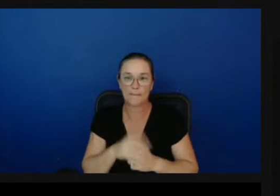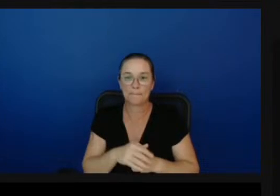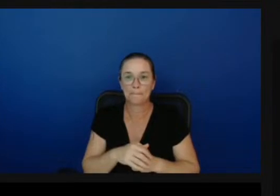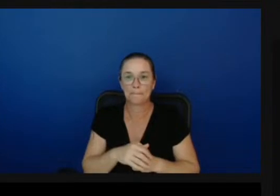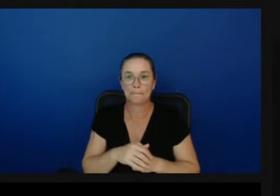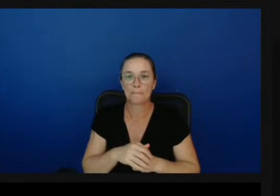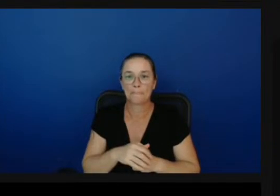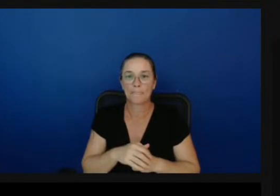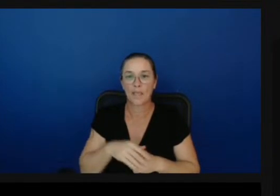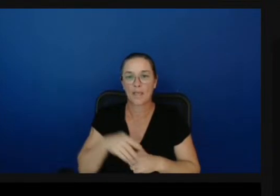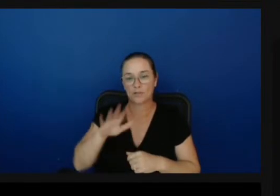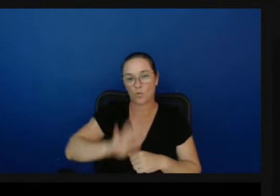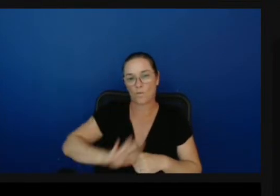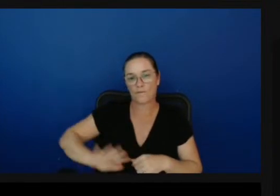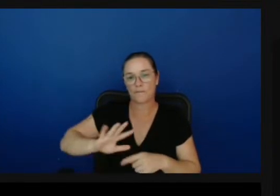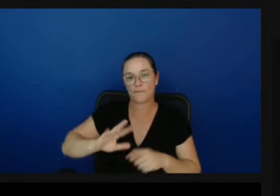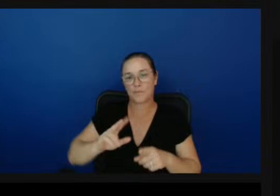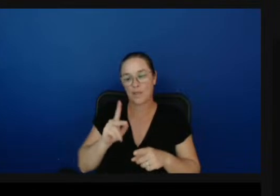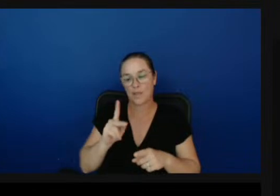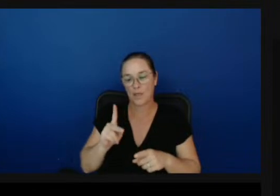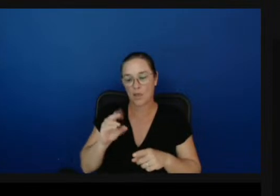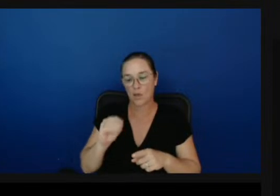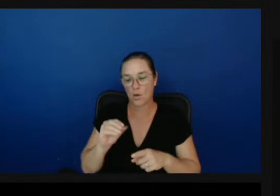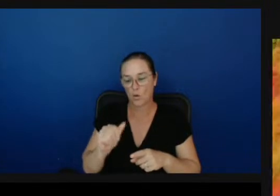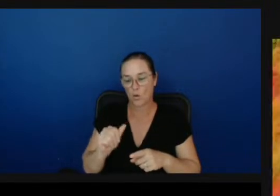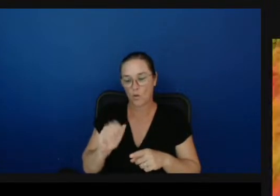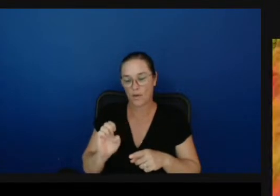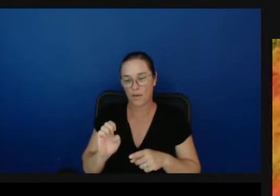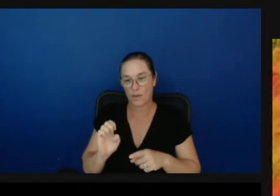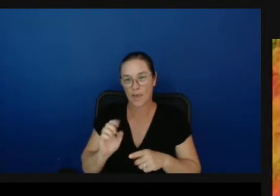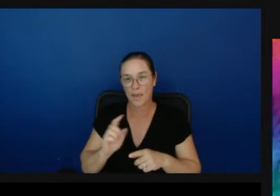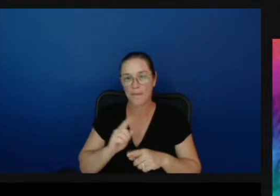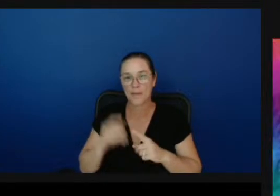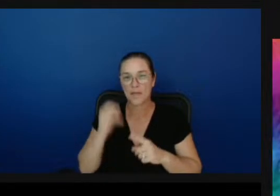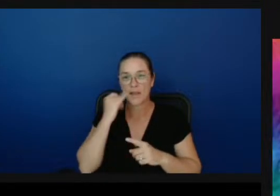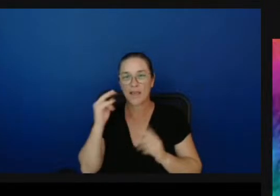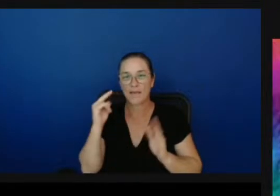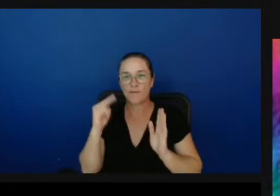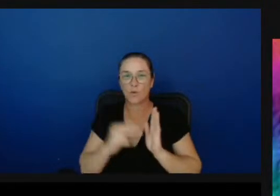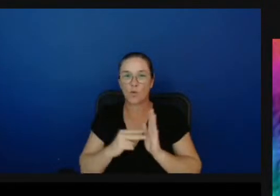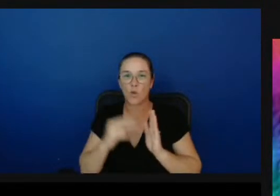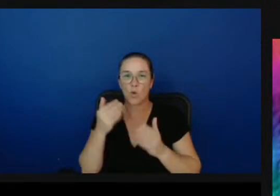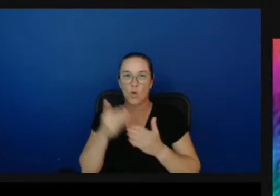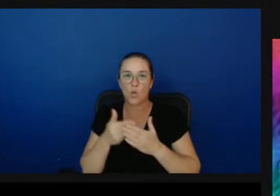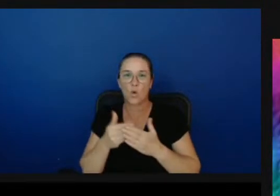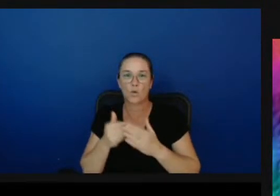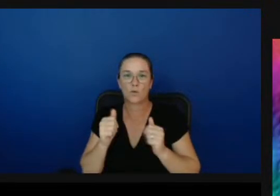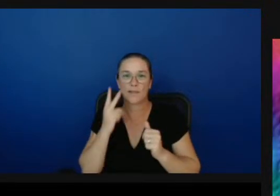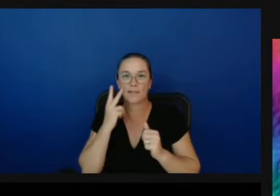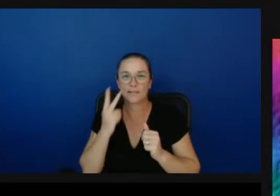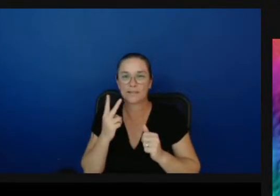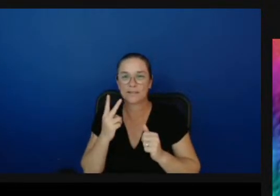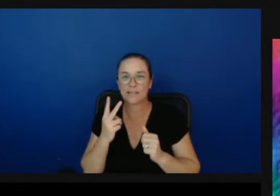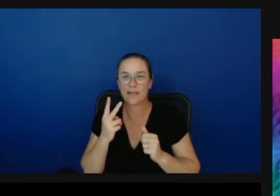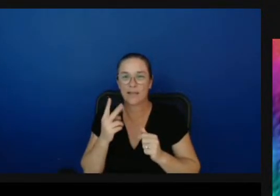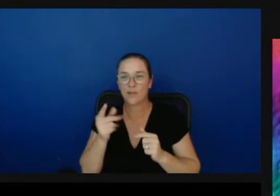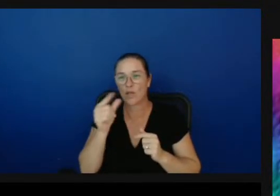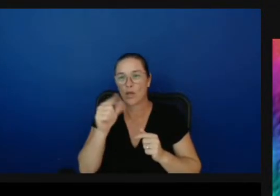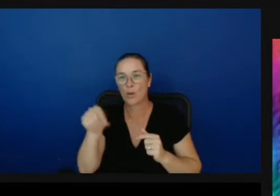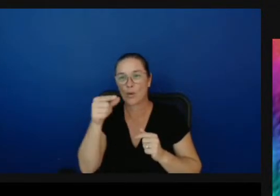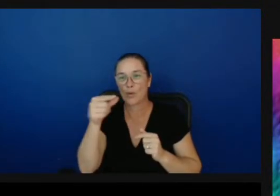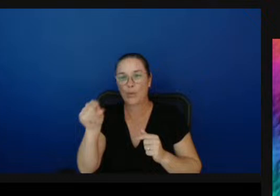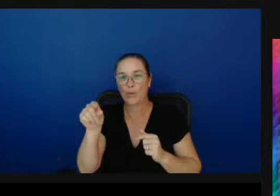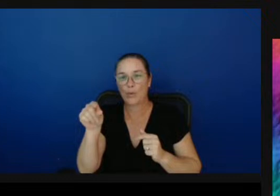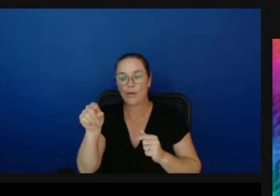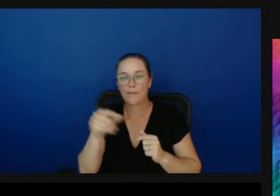further to the south by the Kauai. Maybe if you look very closely, you can see some of these little fringe lines right in here,